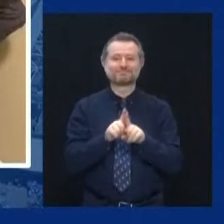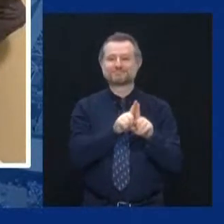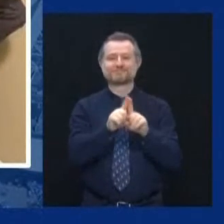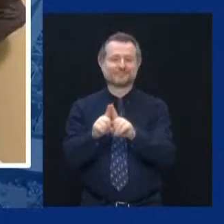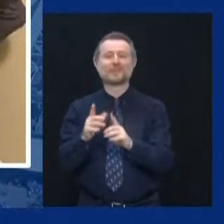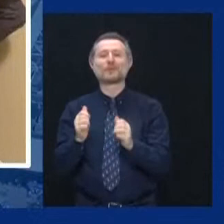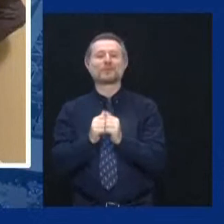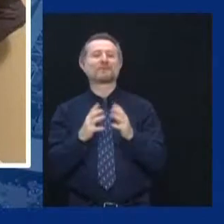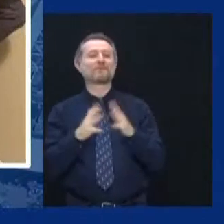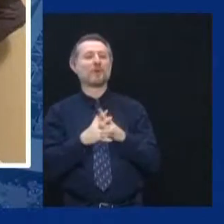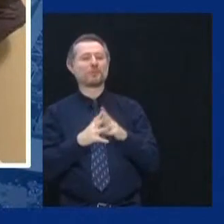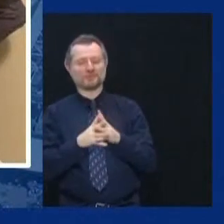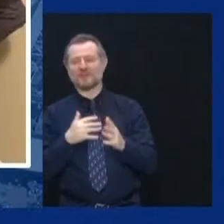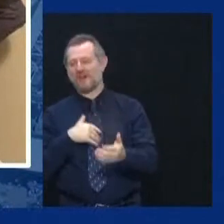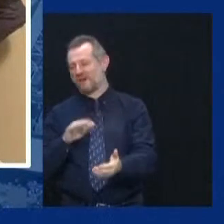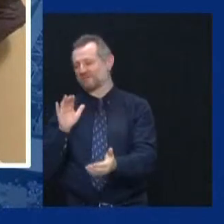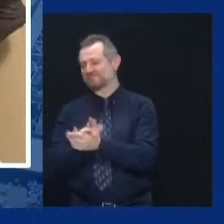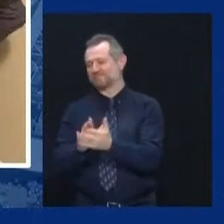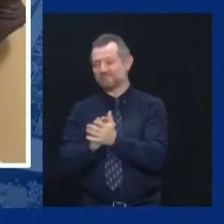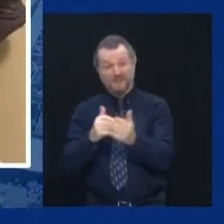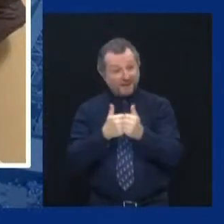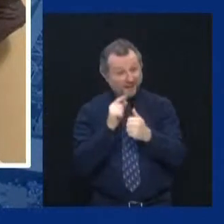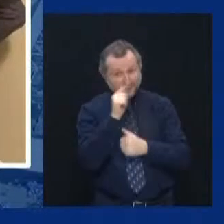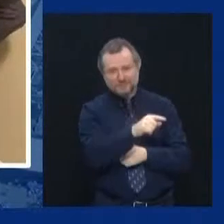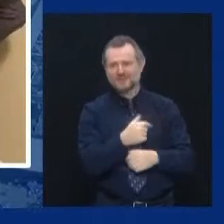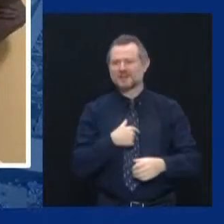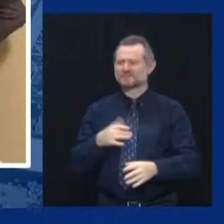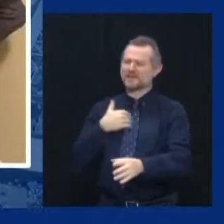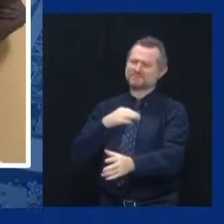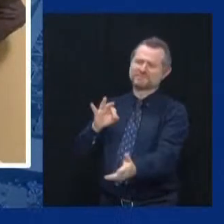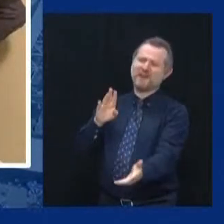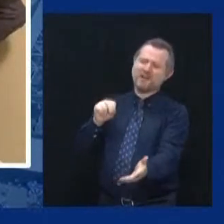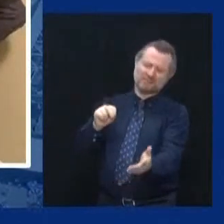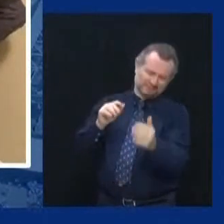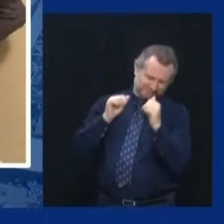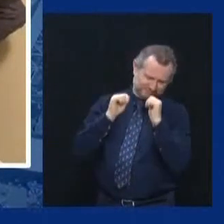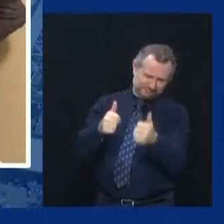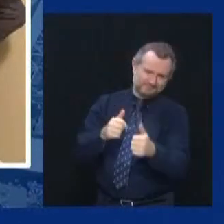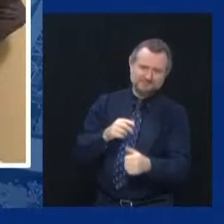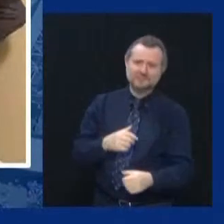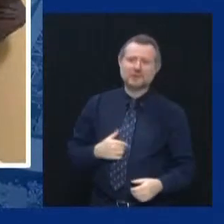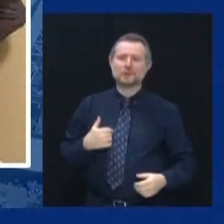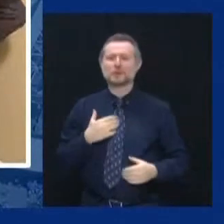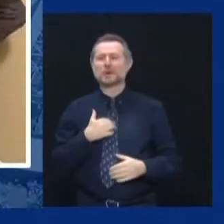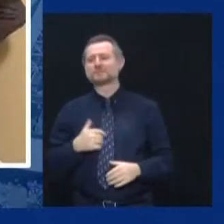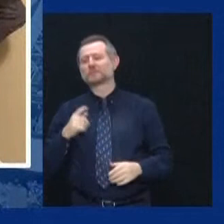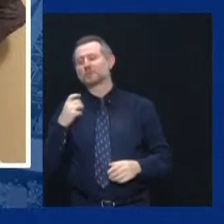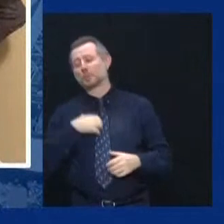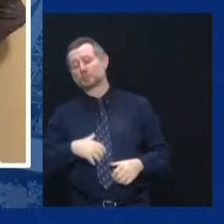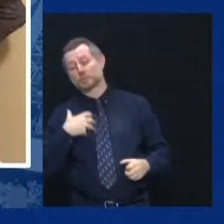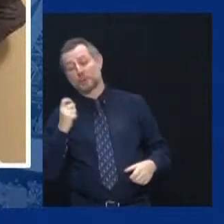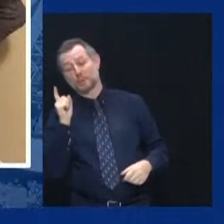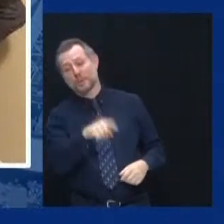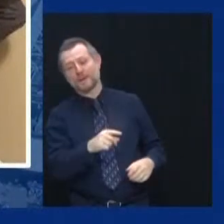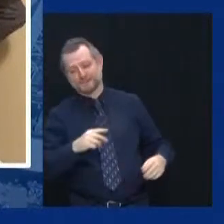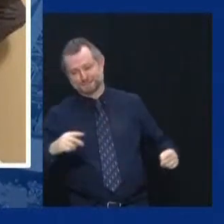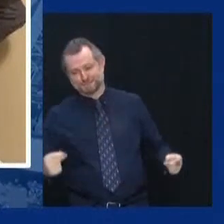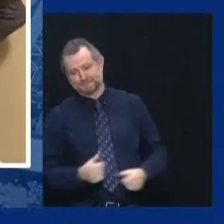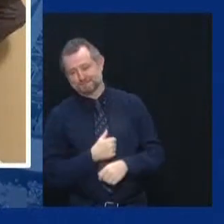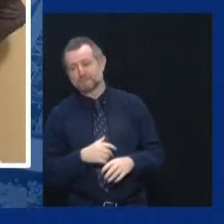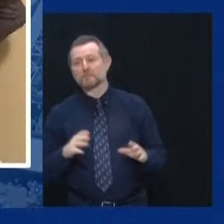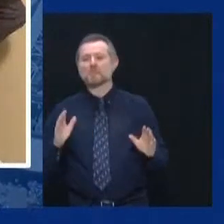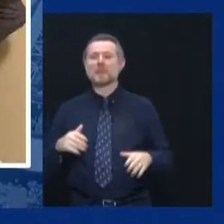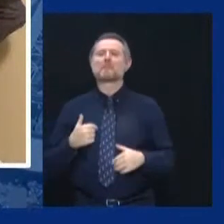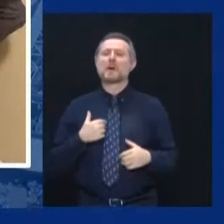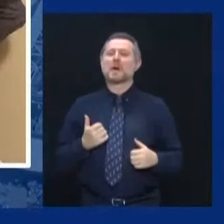So congratulations, have fun. I wish I were there, but in some ways I'm even